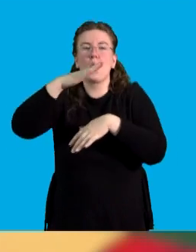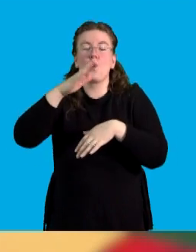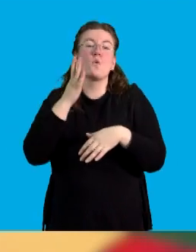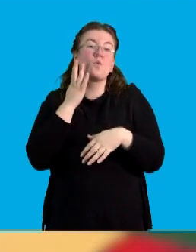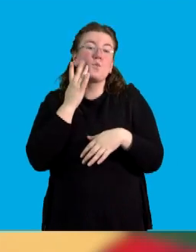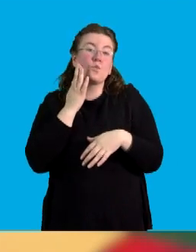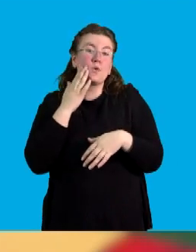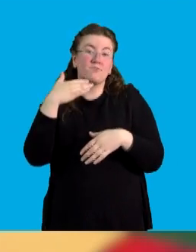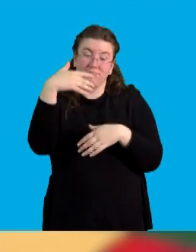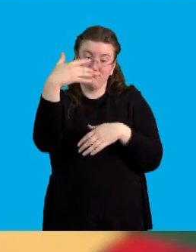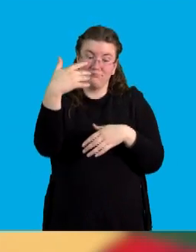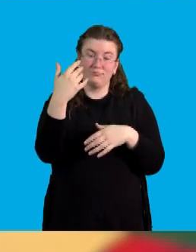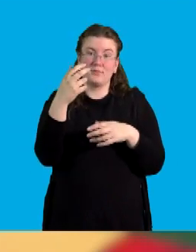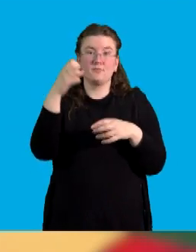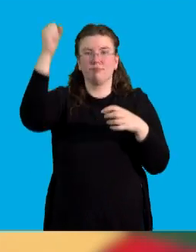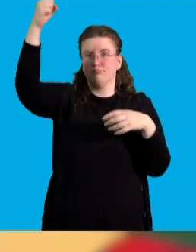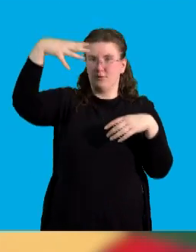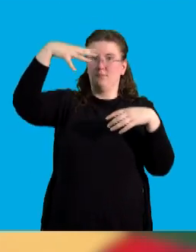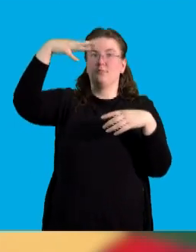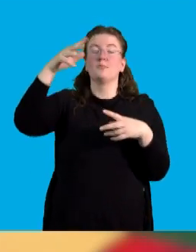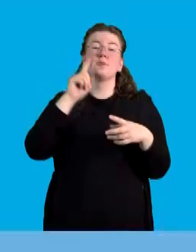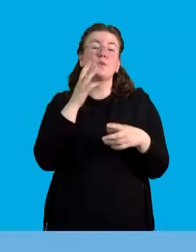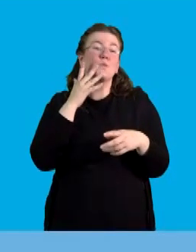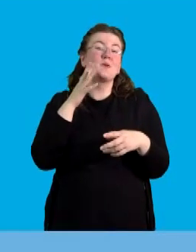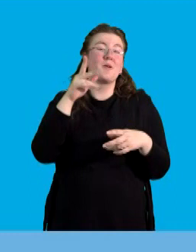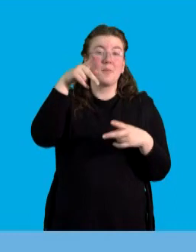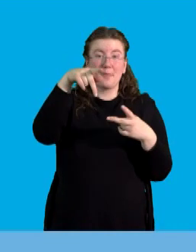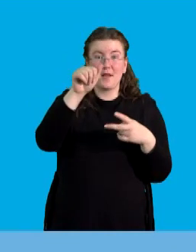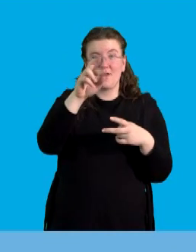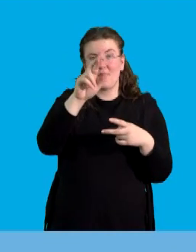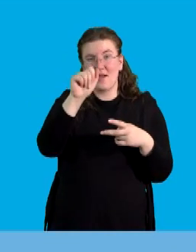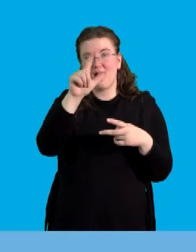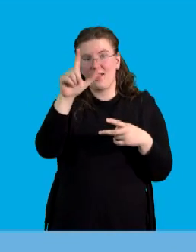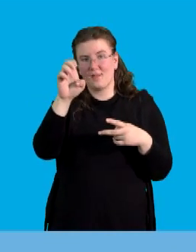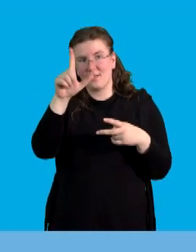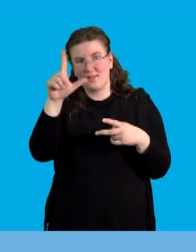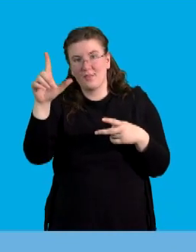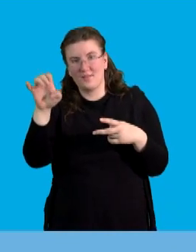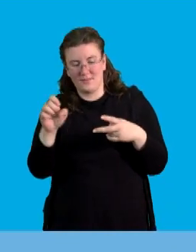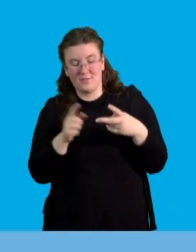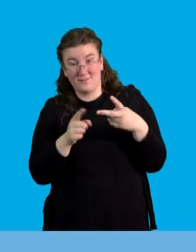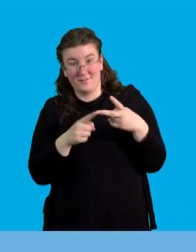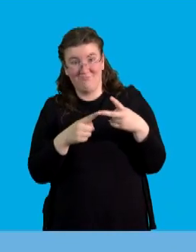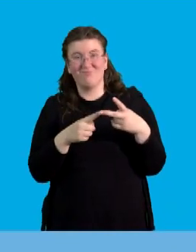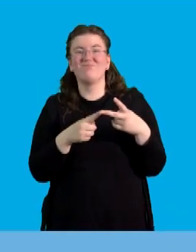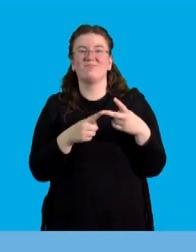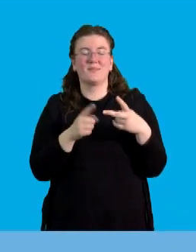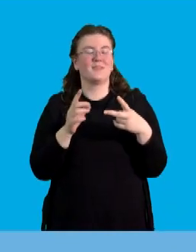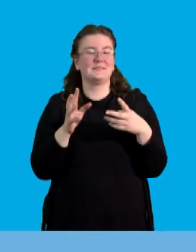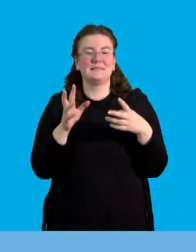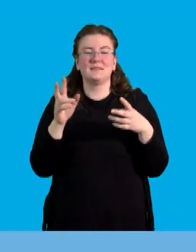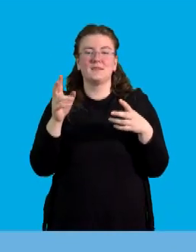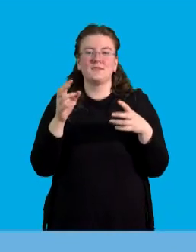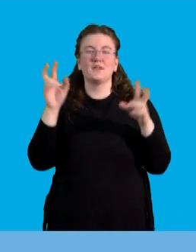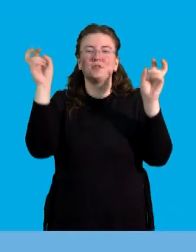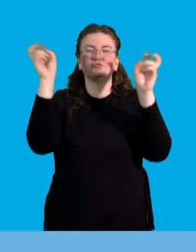compared to when the cells are connected in parallel. However, when your cells are connected in parallel, you need to remember that they are going to